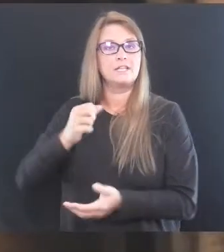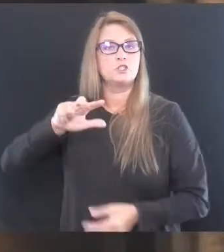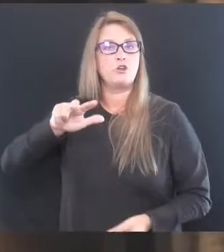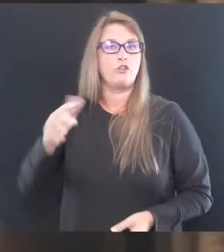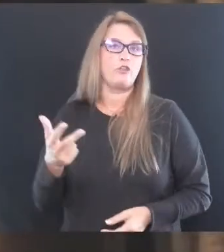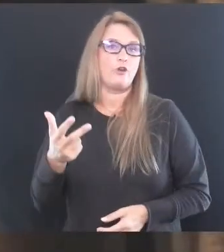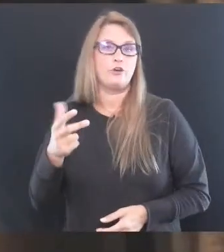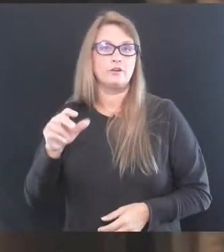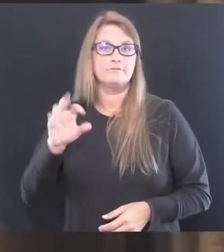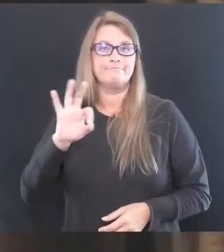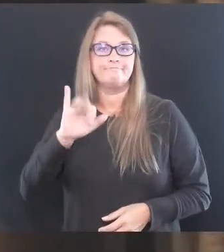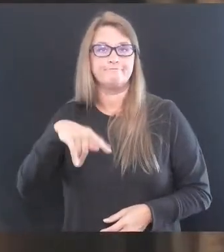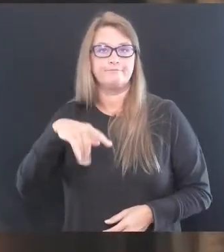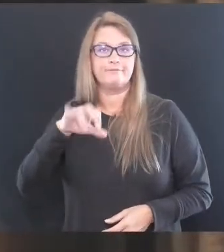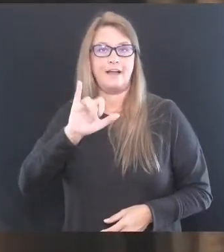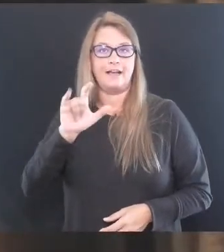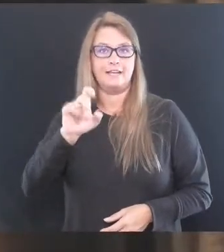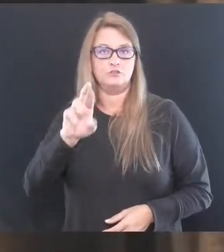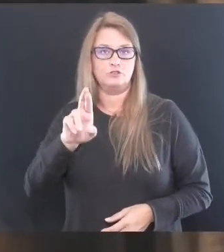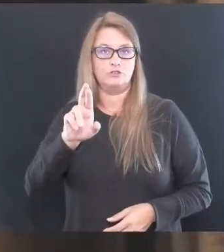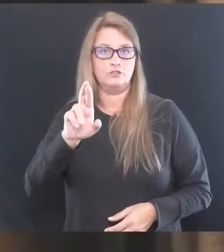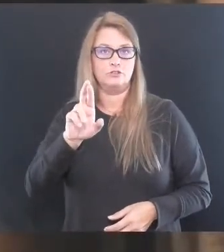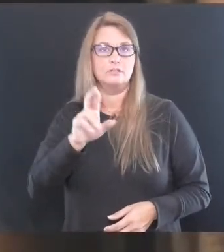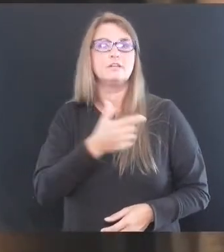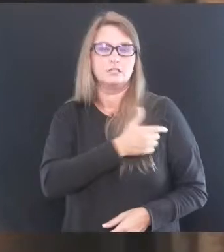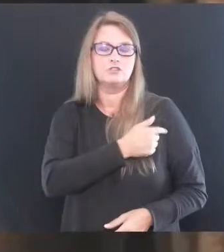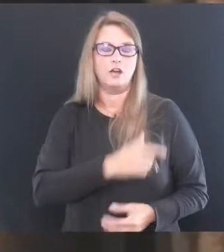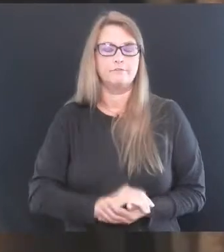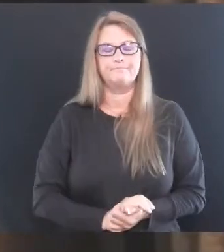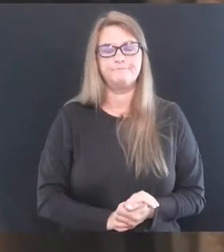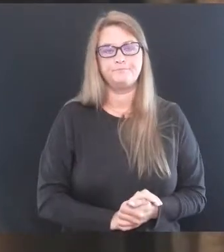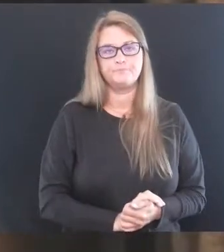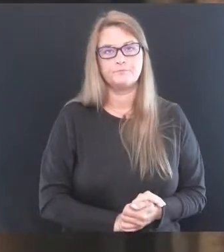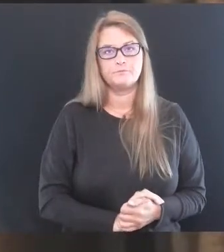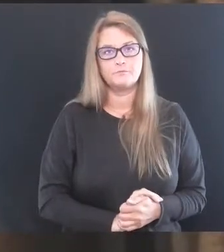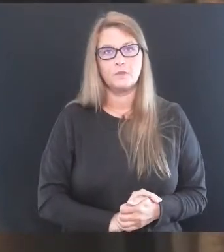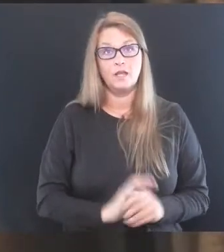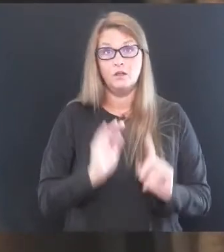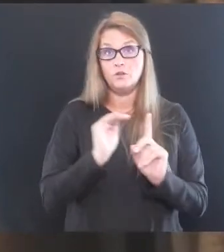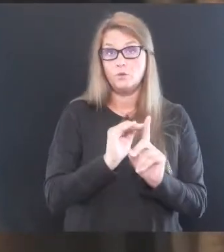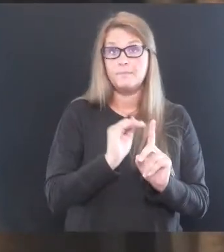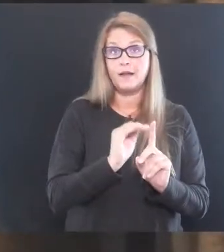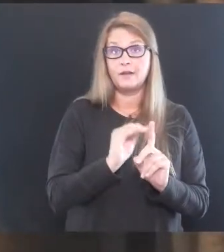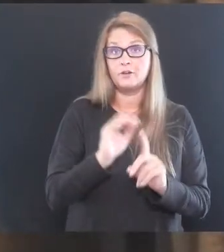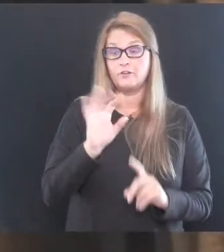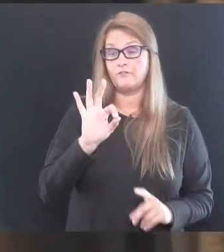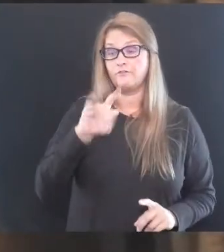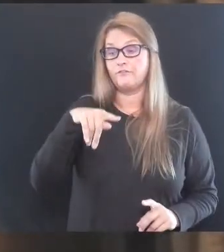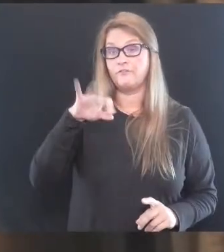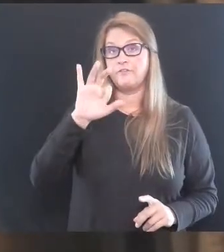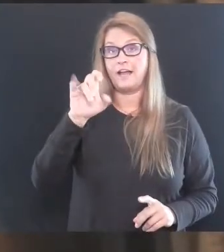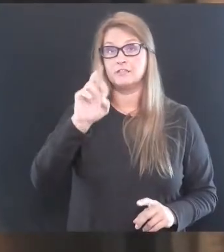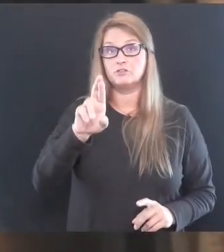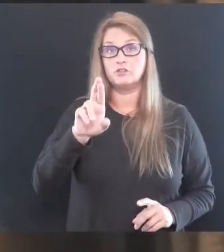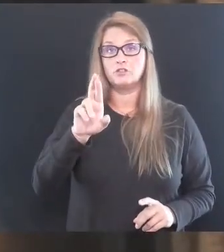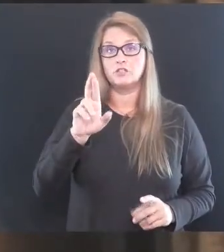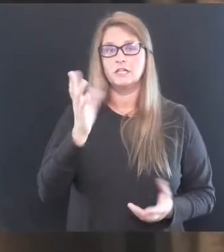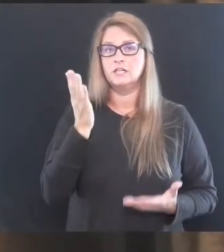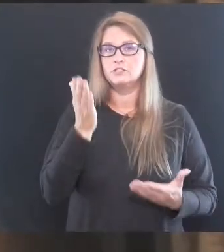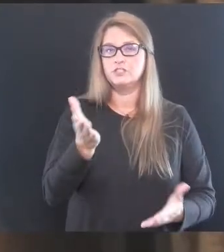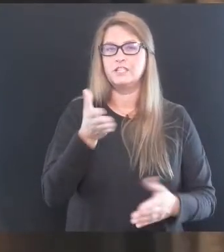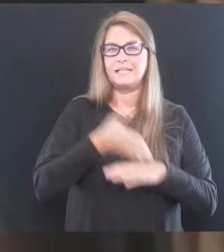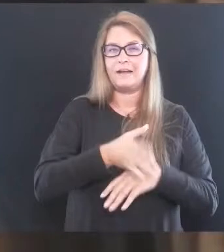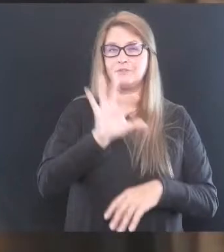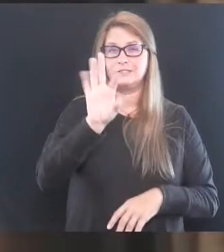of Pfizer. And as a reminder, what we've been talking about, the data from Pfizer suggests that after 6 months,